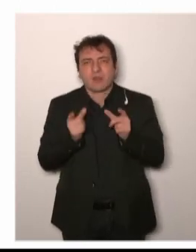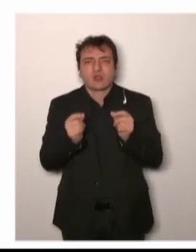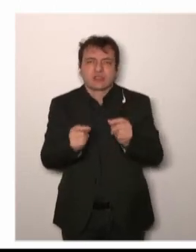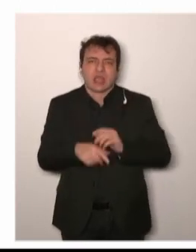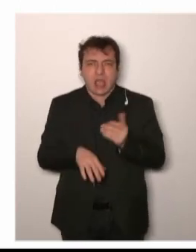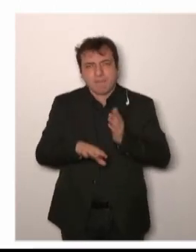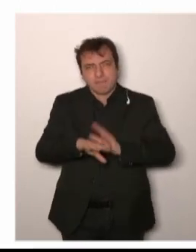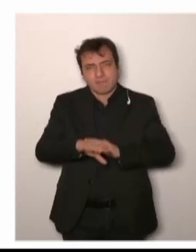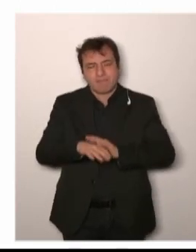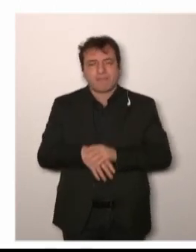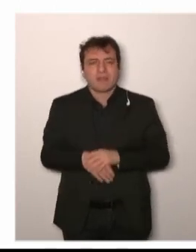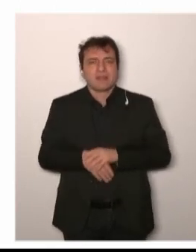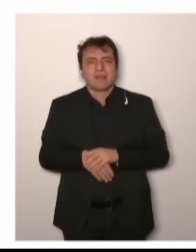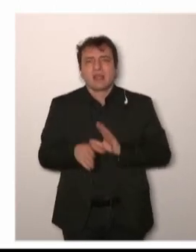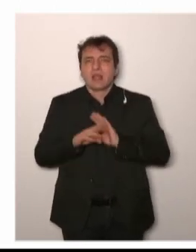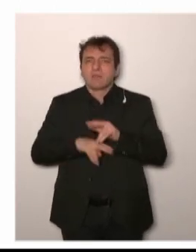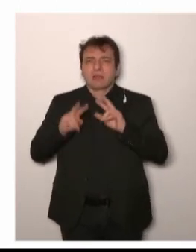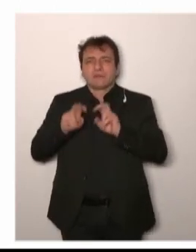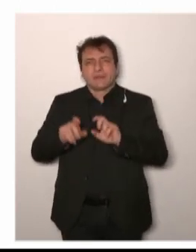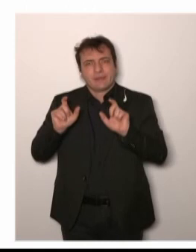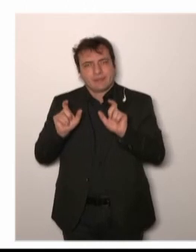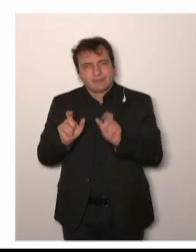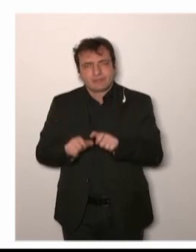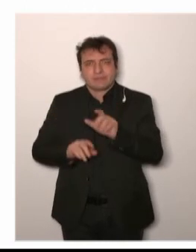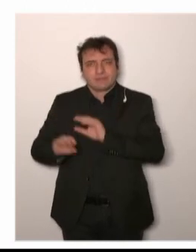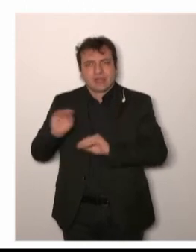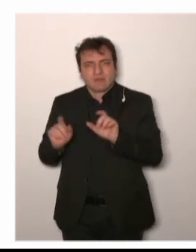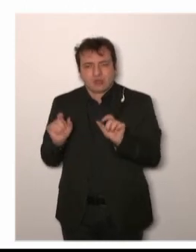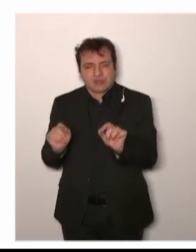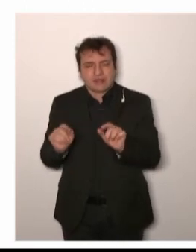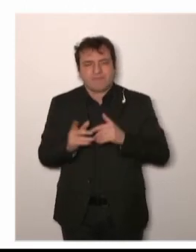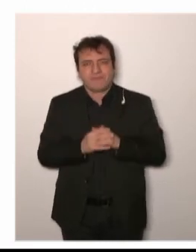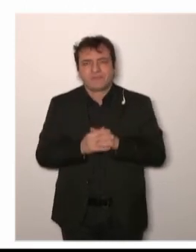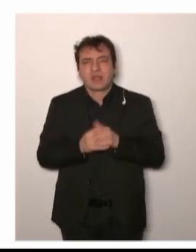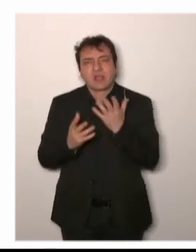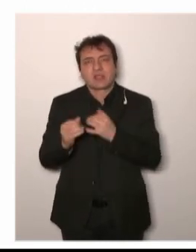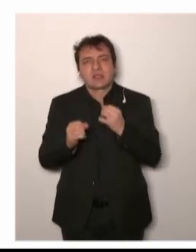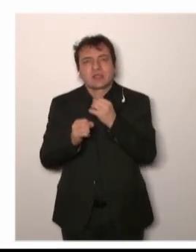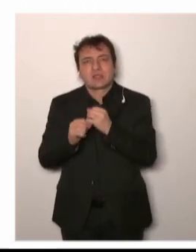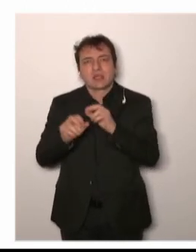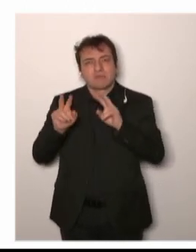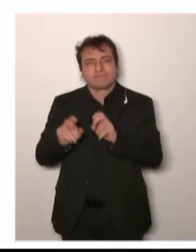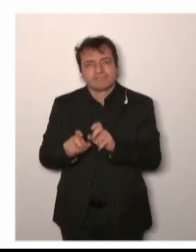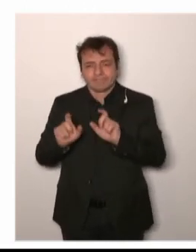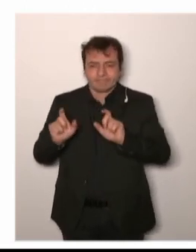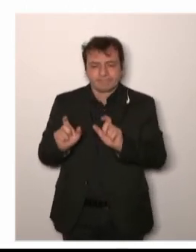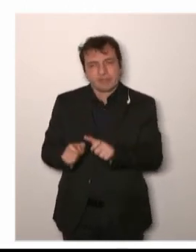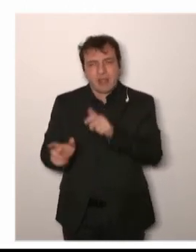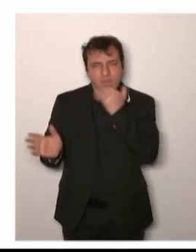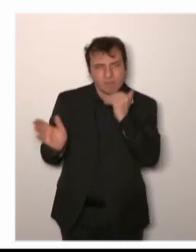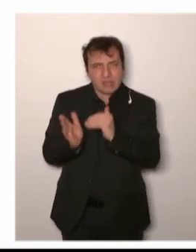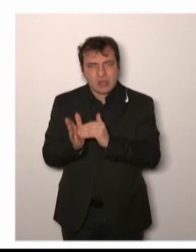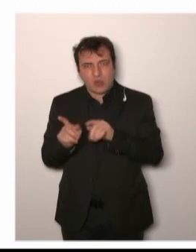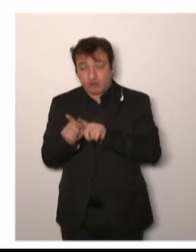diagnostics and treatments of cancer, the development of optimized diagnostics and treatments of cancer coupled with